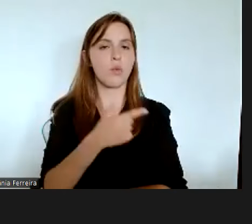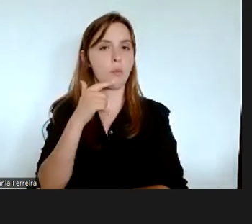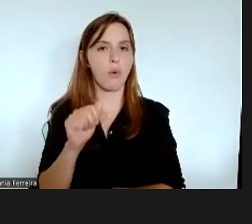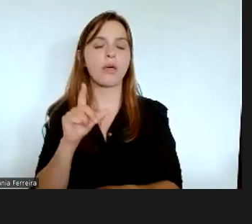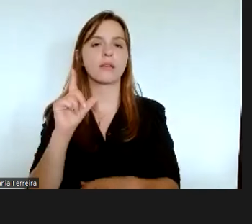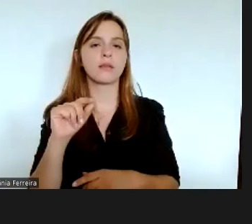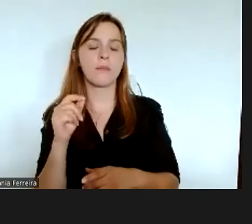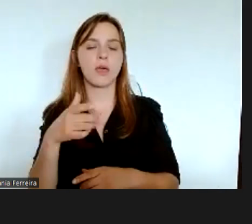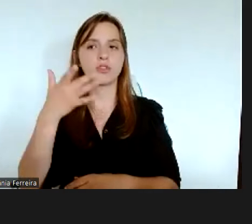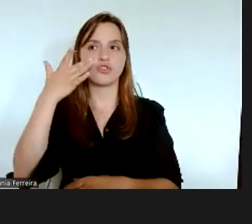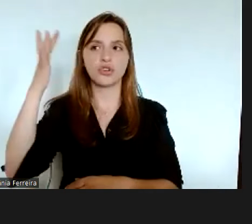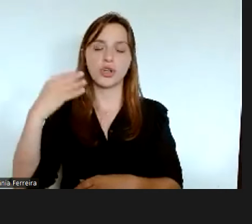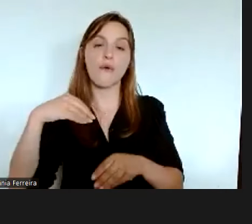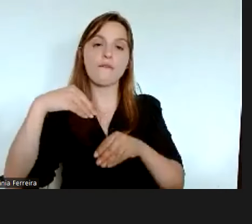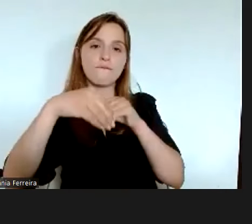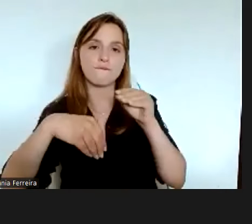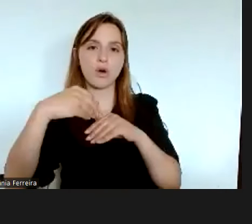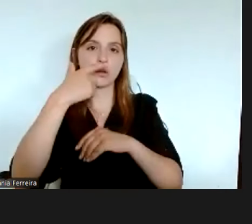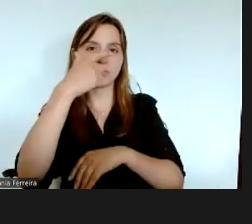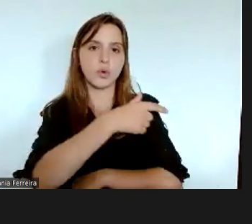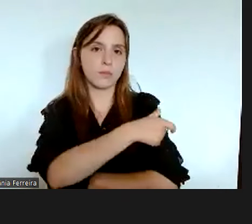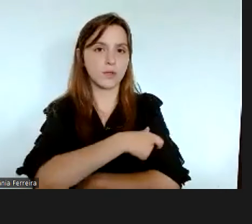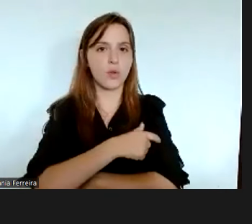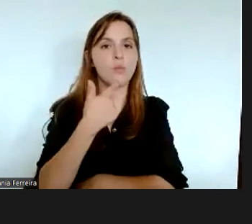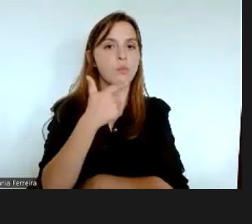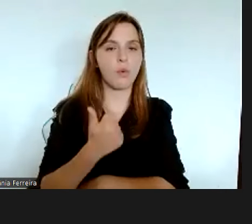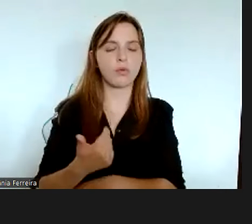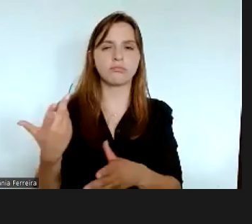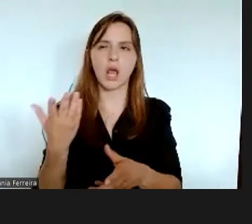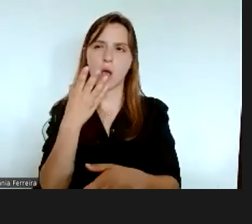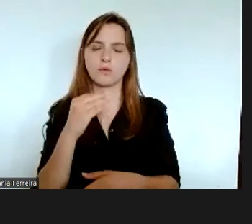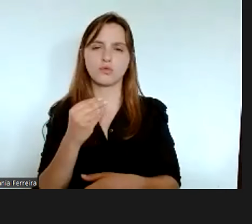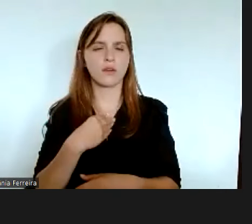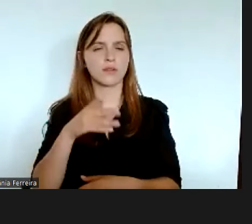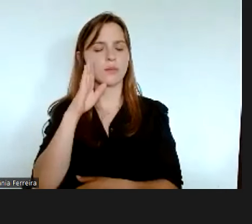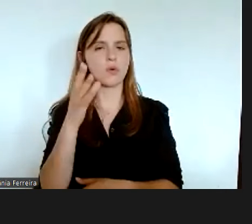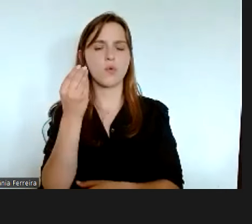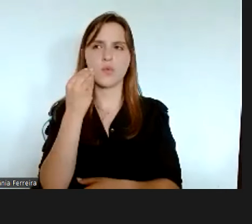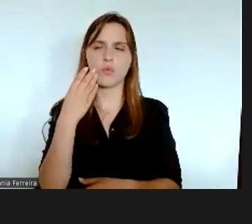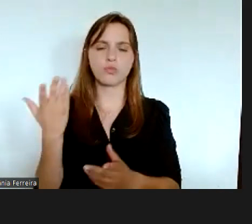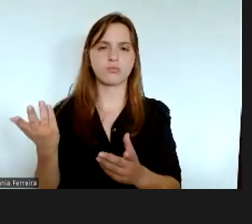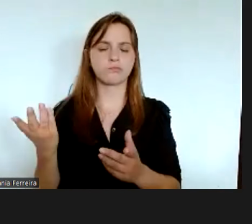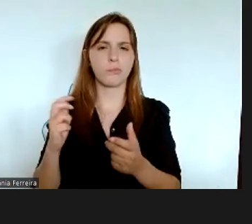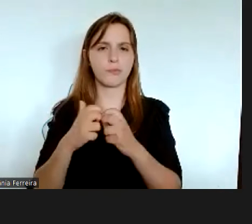one. And this student wants to know where to address this issue and how to sort it out.